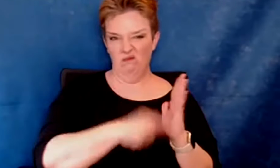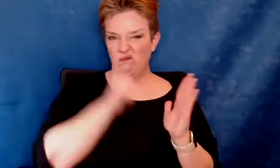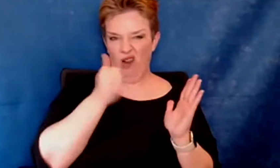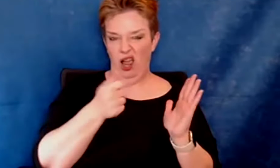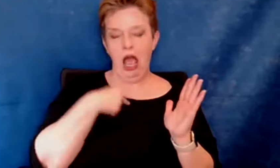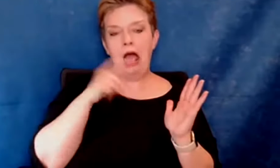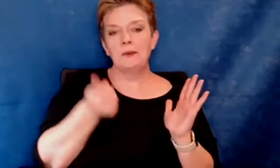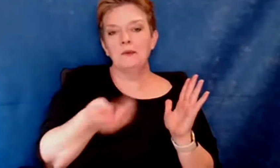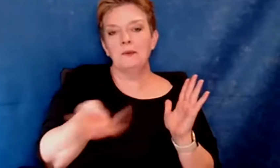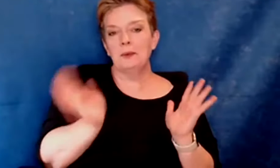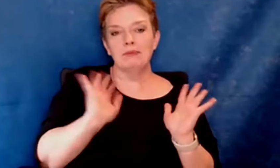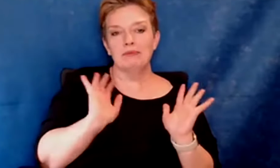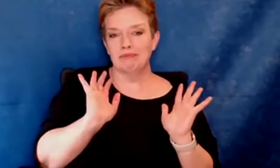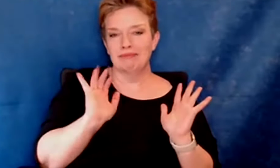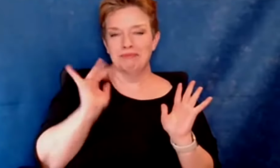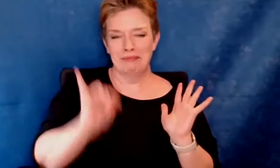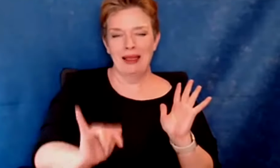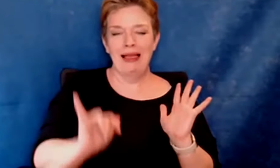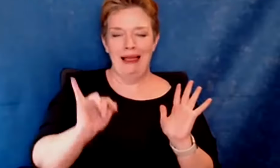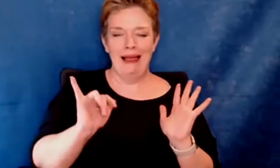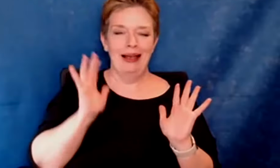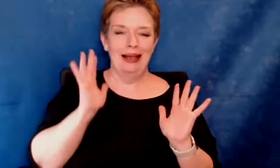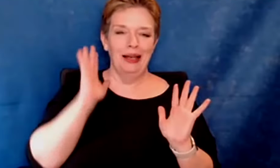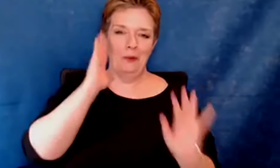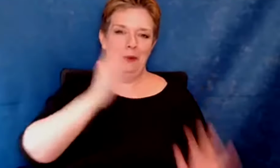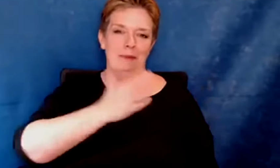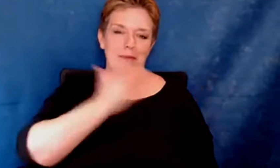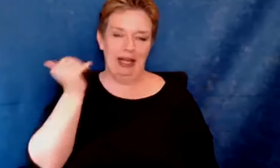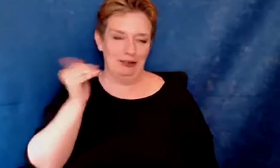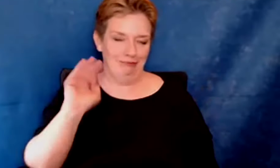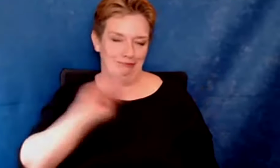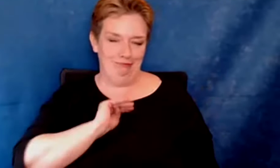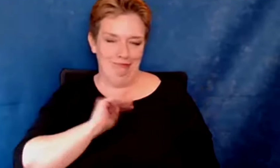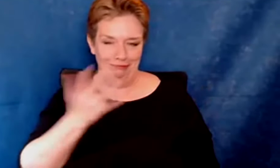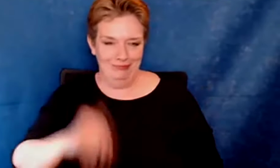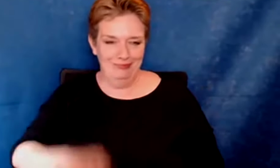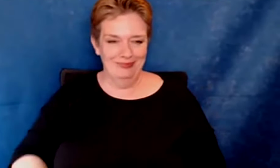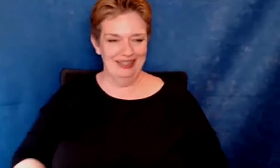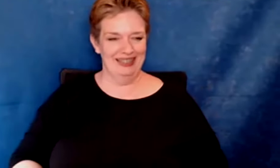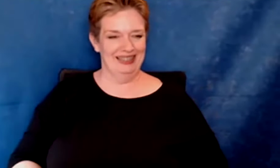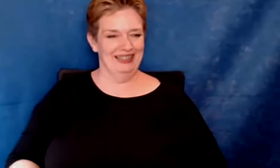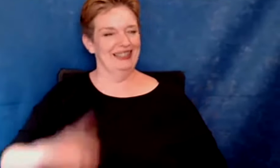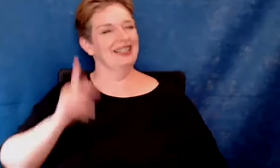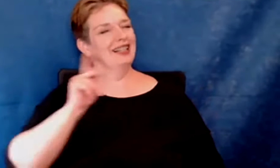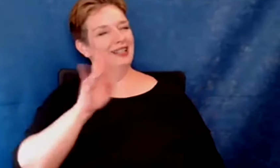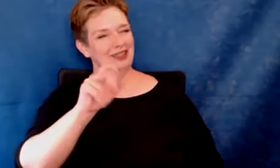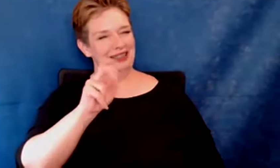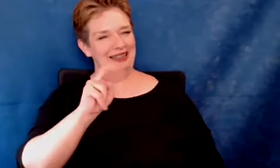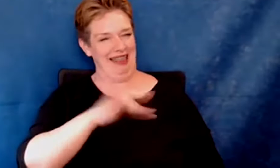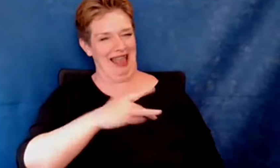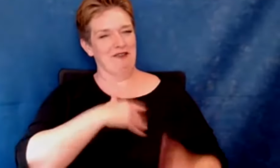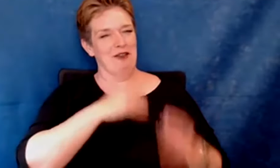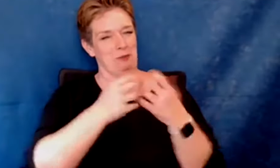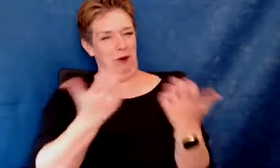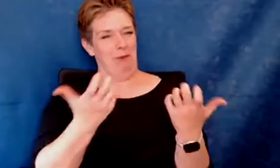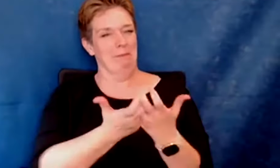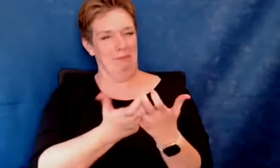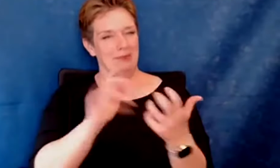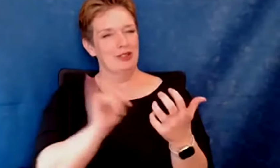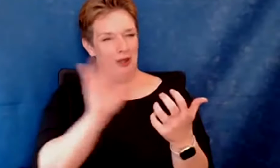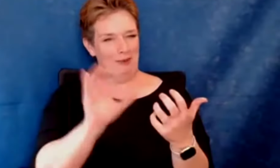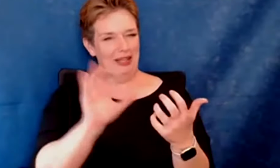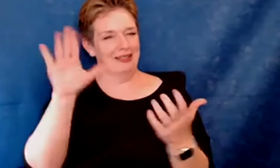keeping it simple would have probably done me just as well. So That feels appropriate for this. Yeah, exactly.